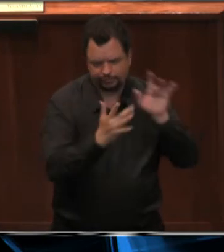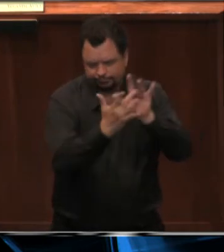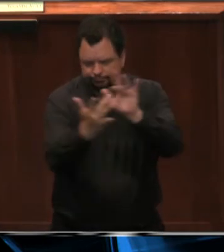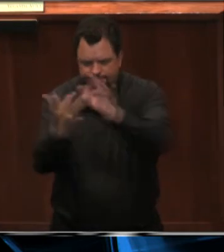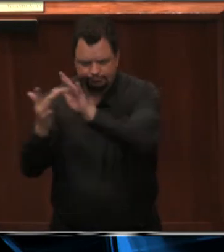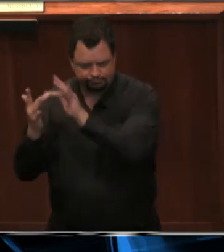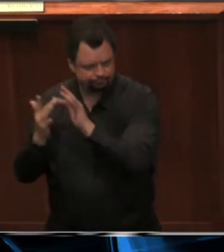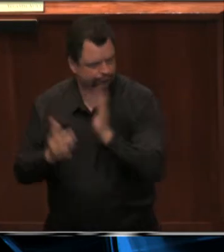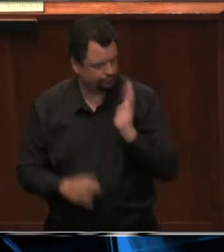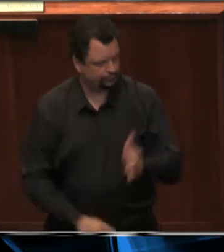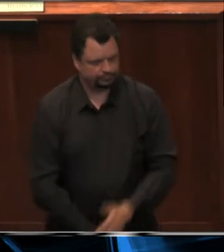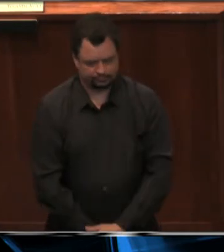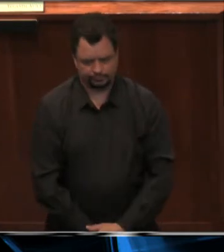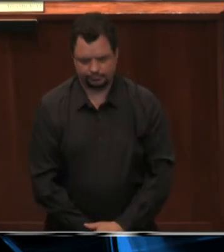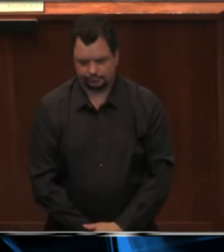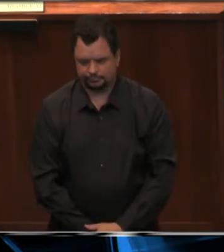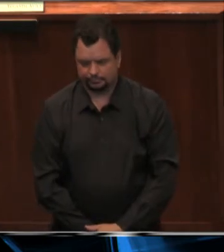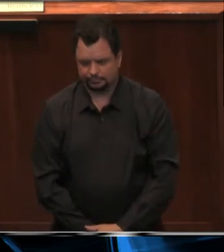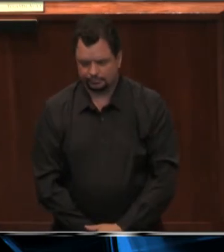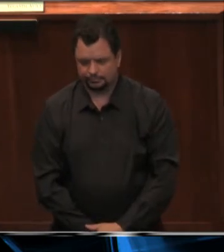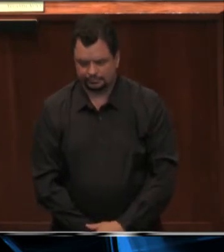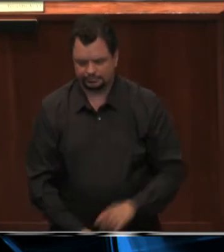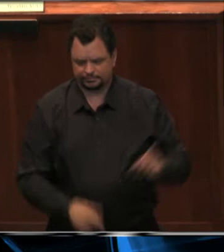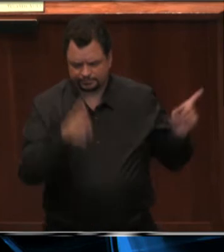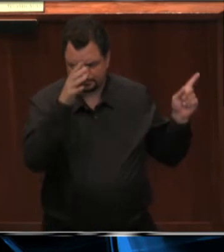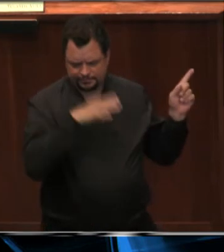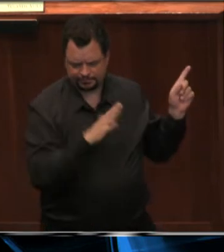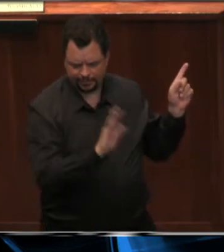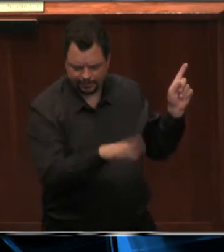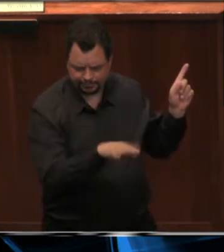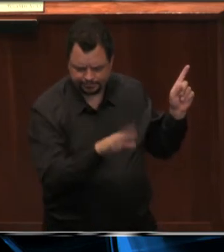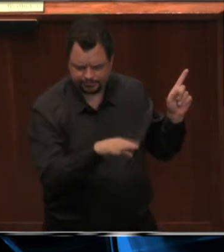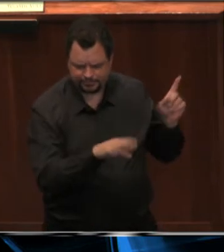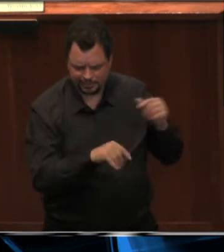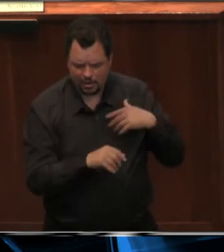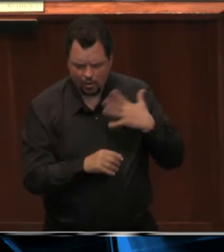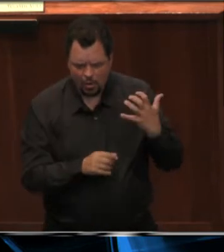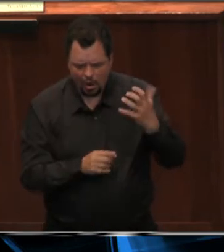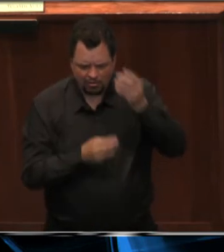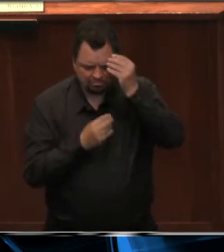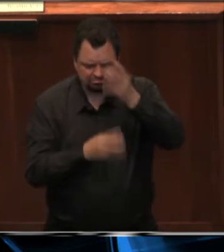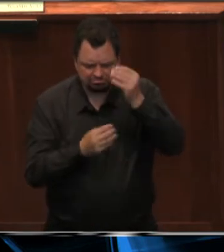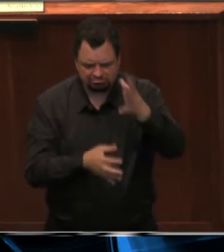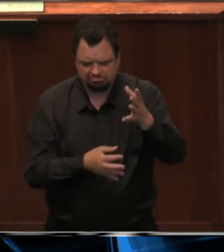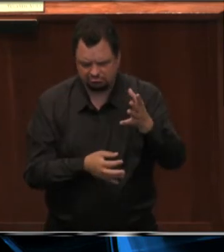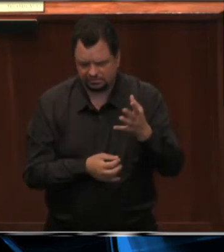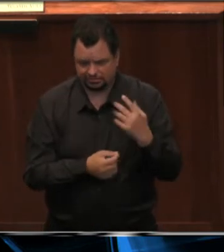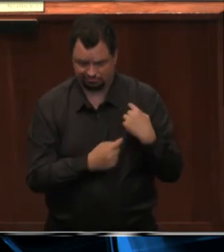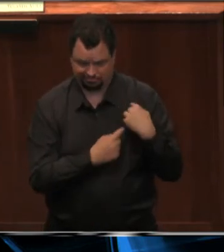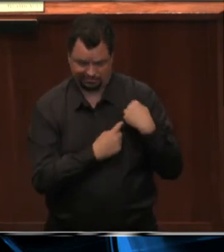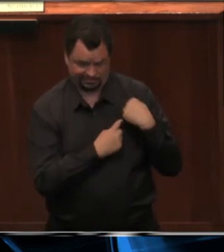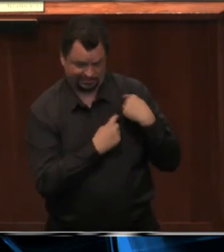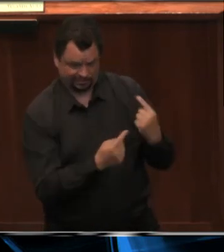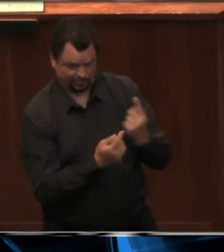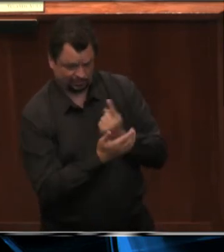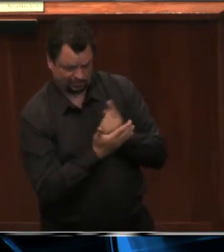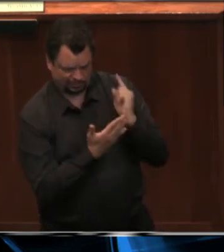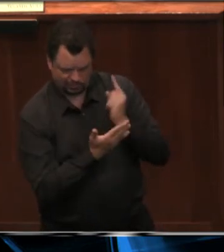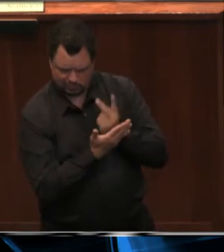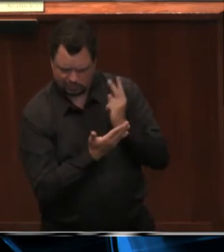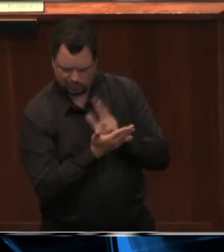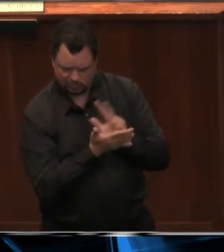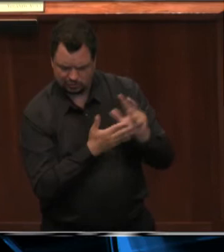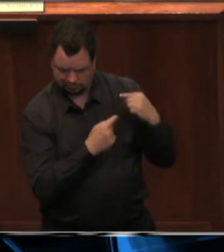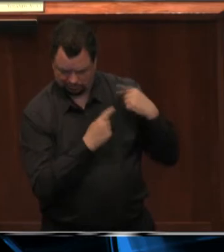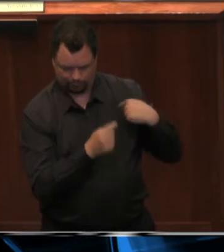I think I can speak to that. In the last several weeks, and of course before, there's been increased coordination,